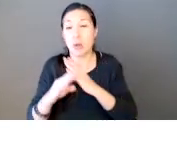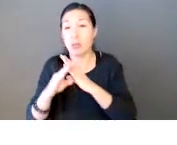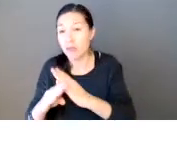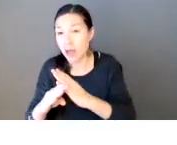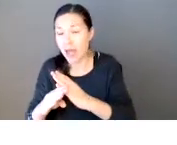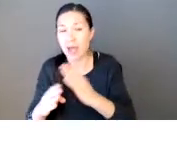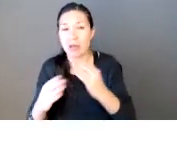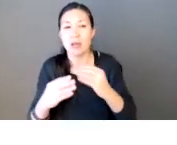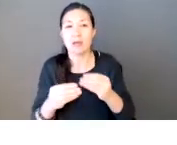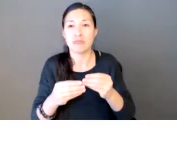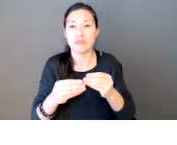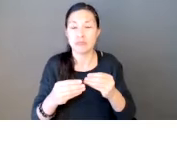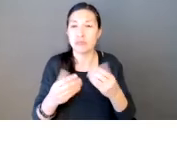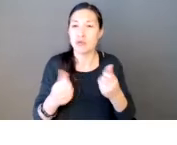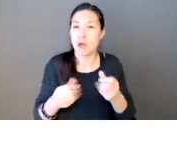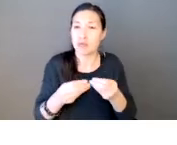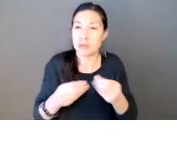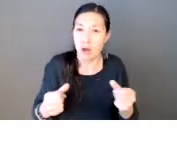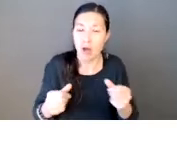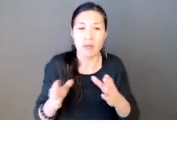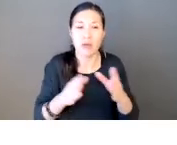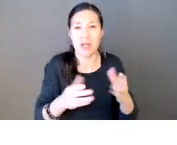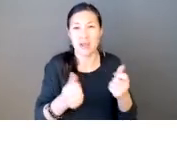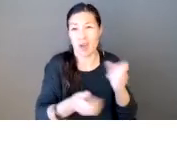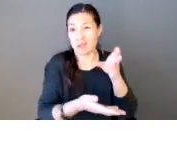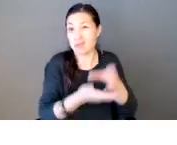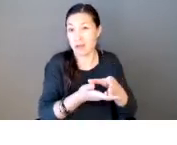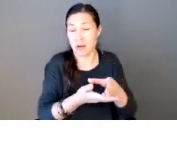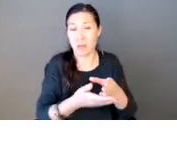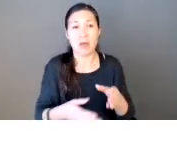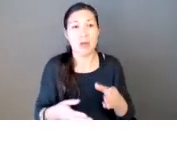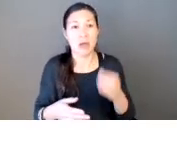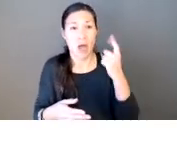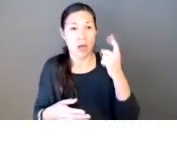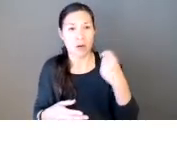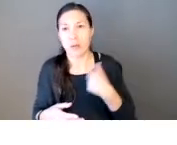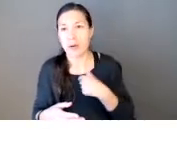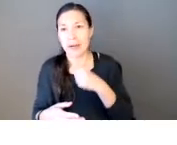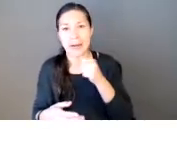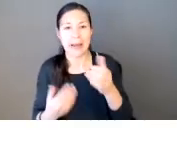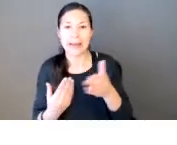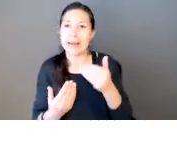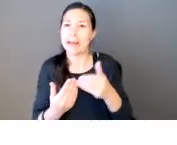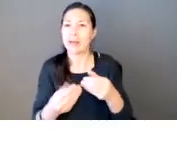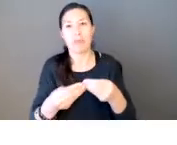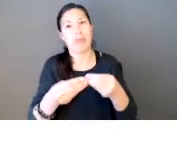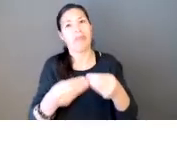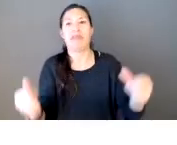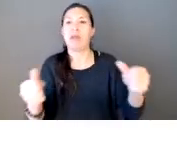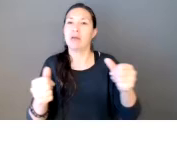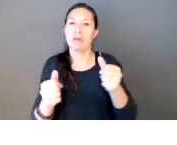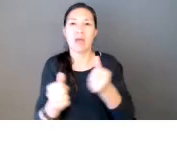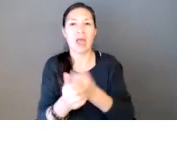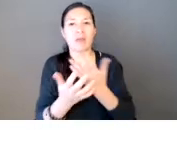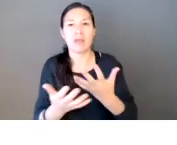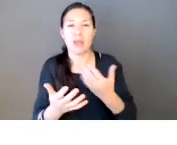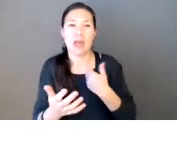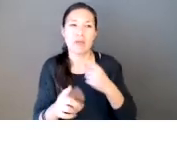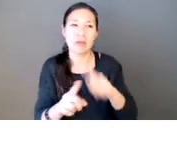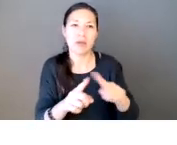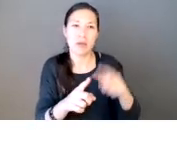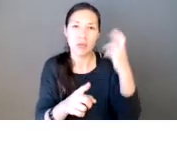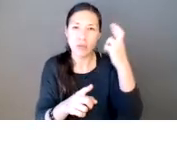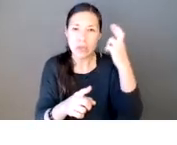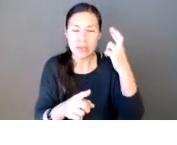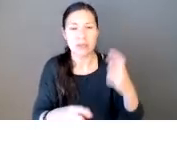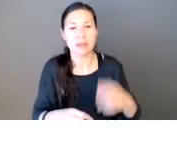community professionals, we're not ones who can wave our magic wands and fix everything. There are a variety of reasons. And I